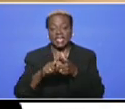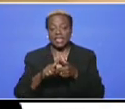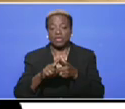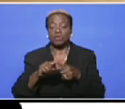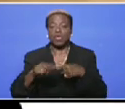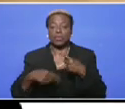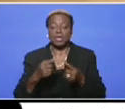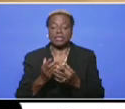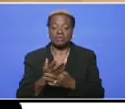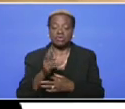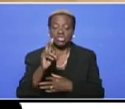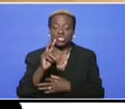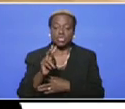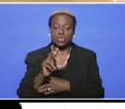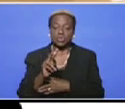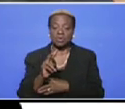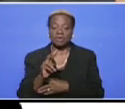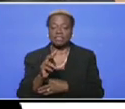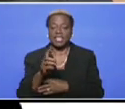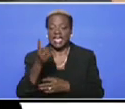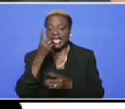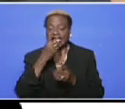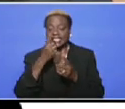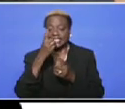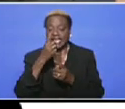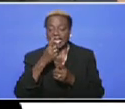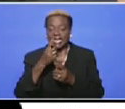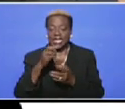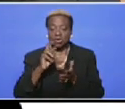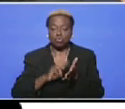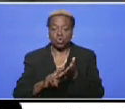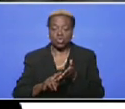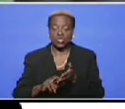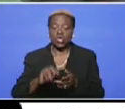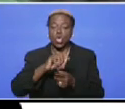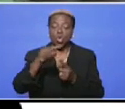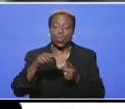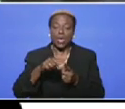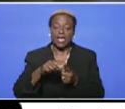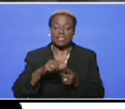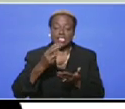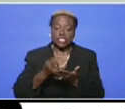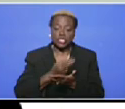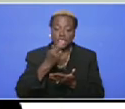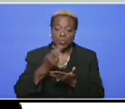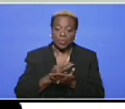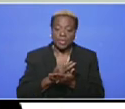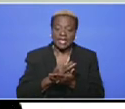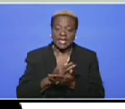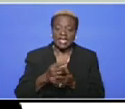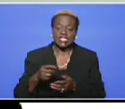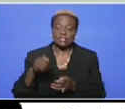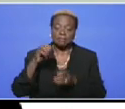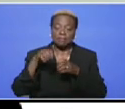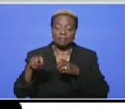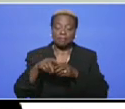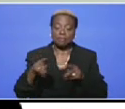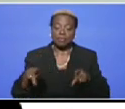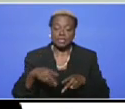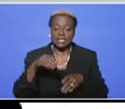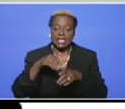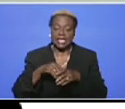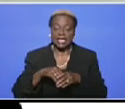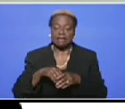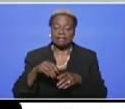of the trickiest dining rules. Okay, when the soup is placed in the front of you, you take the soup spoon. You will see if the soup spoon will